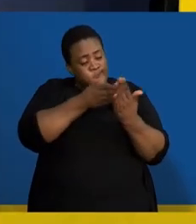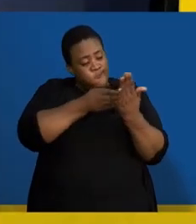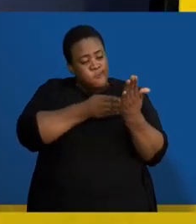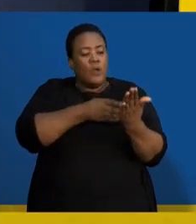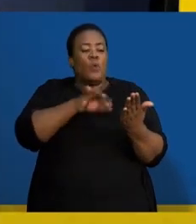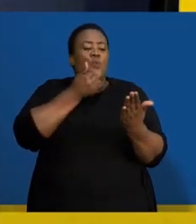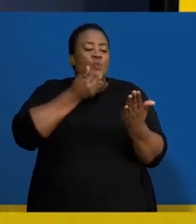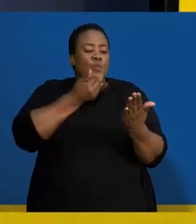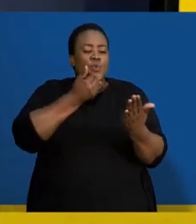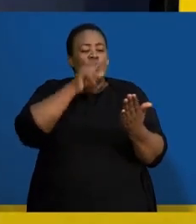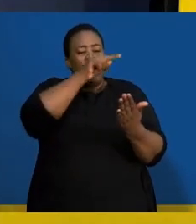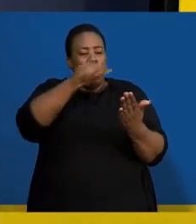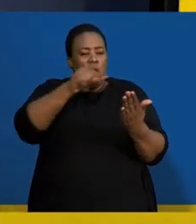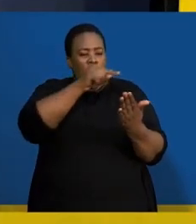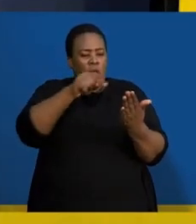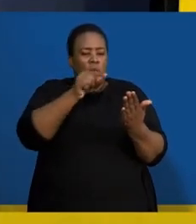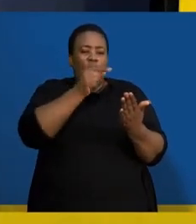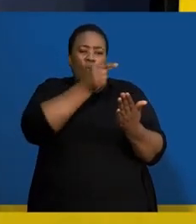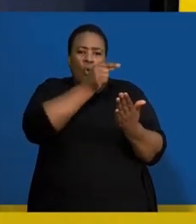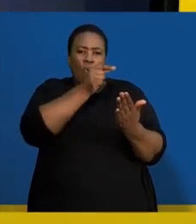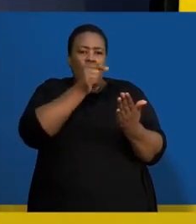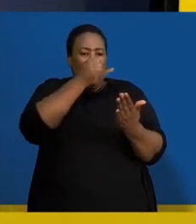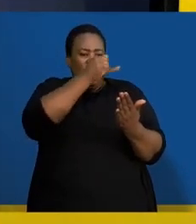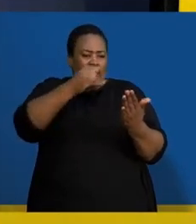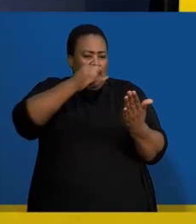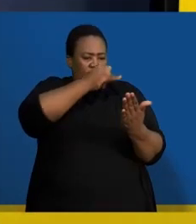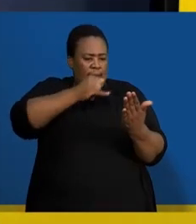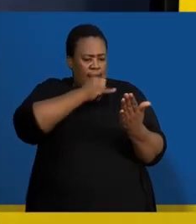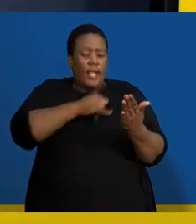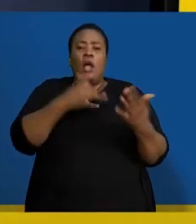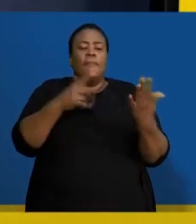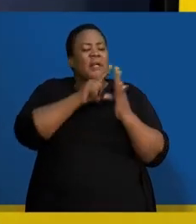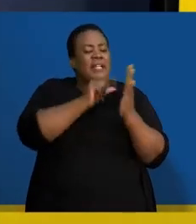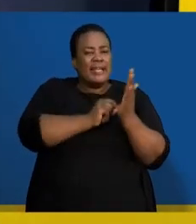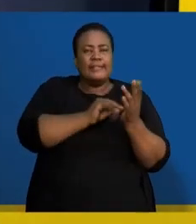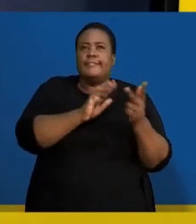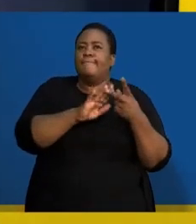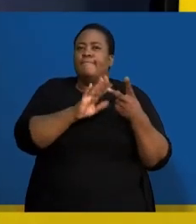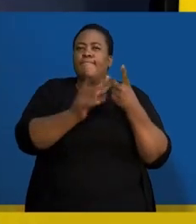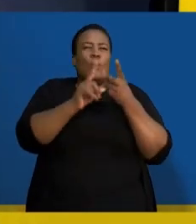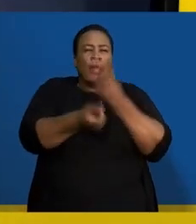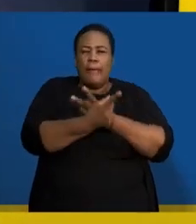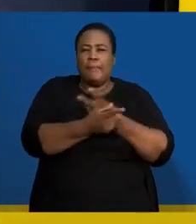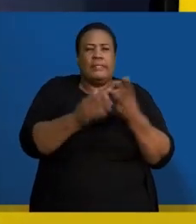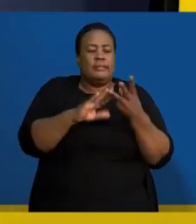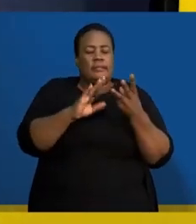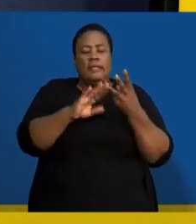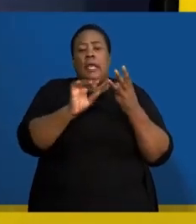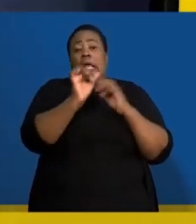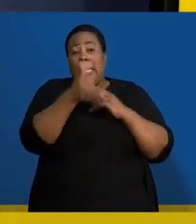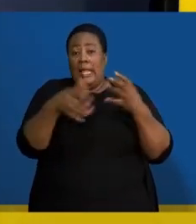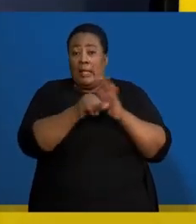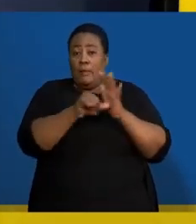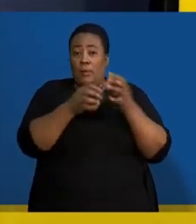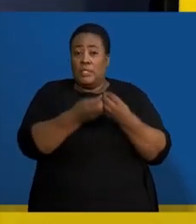people, highlight or underline them. You look at the dates, okay? You look at the events. And then another very important thing in